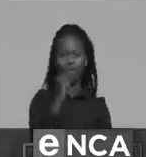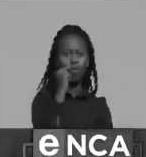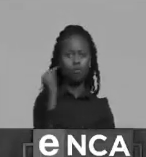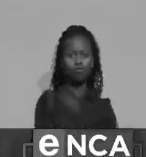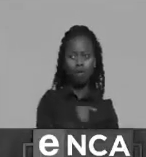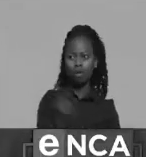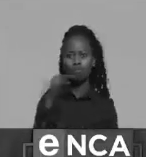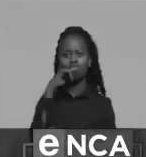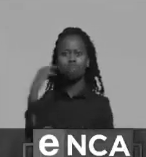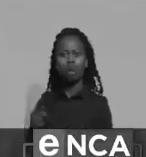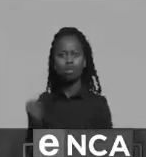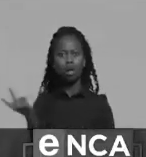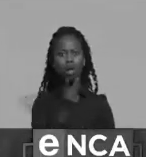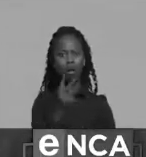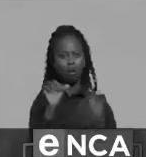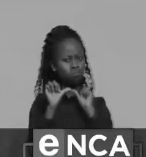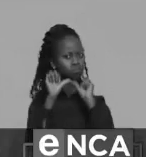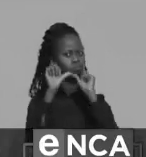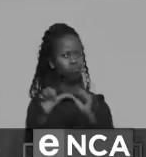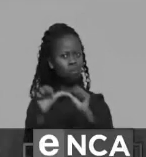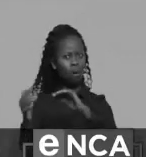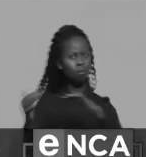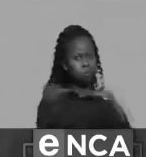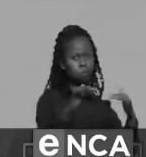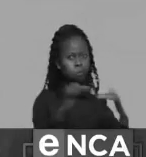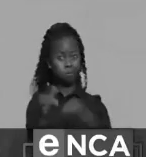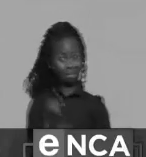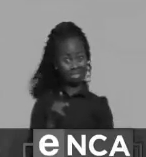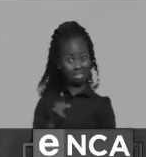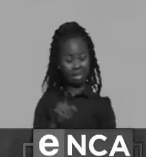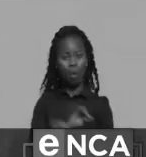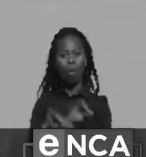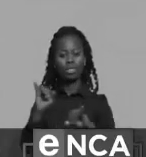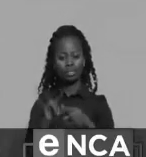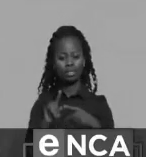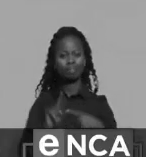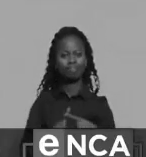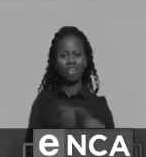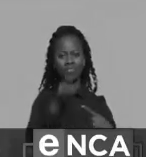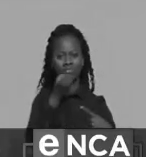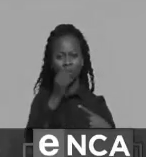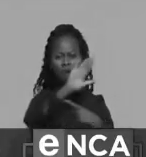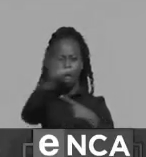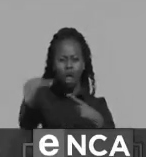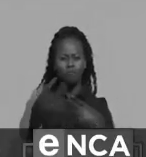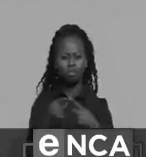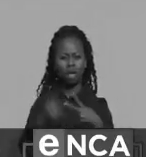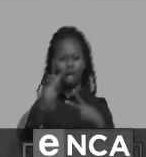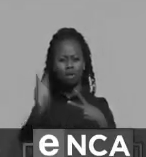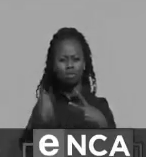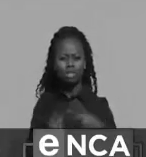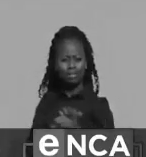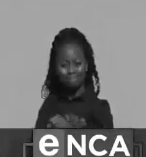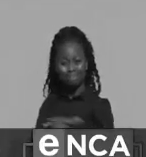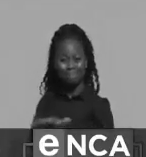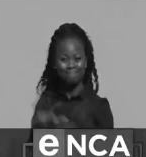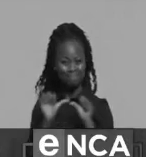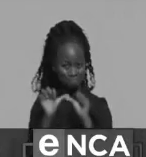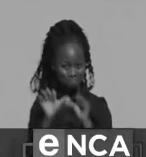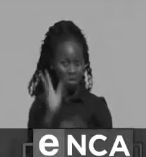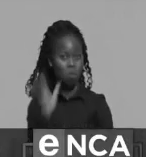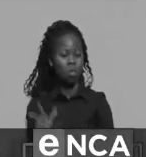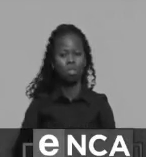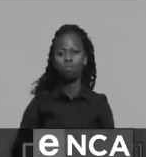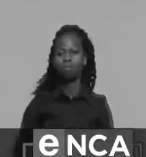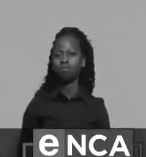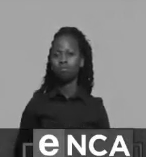economy. Join us as we uncover the key role this tool plays in controlling inflation and shaping economic stability. Let's get